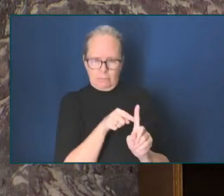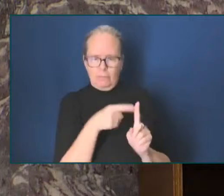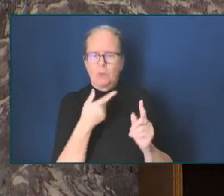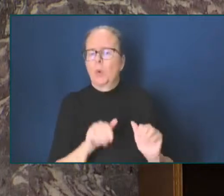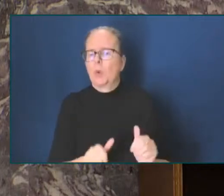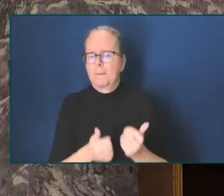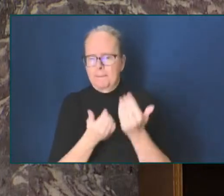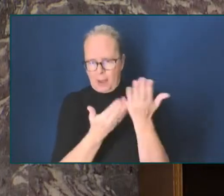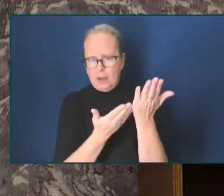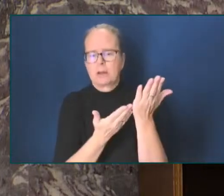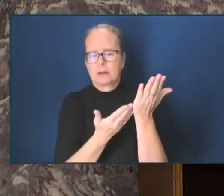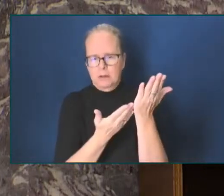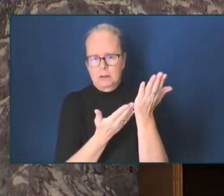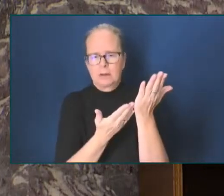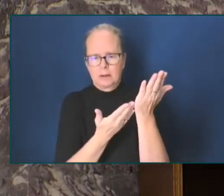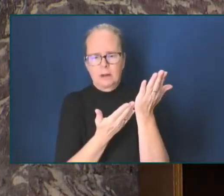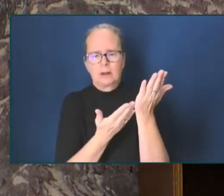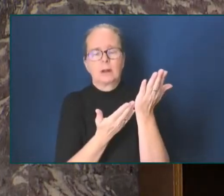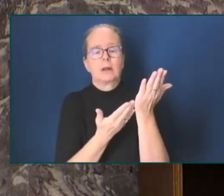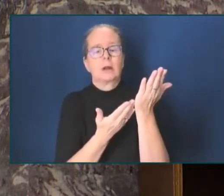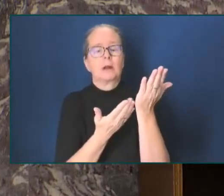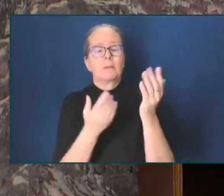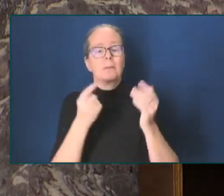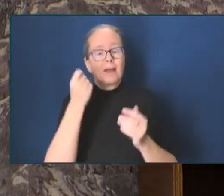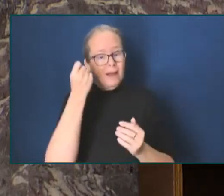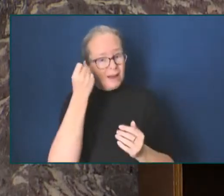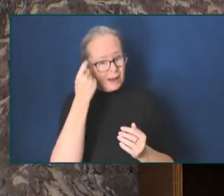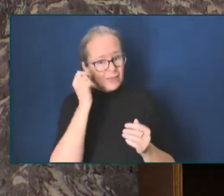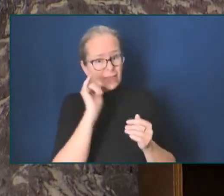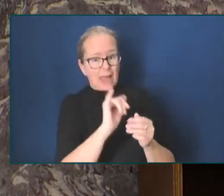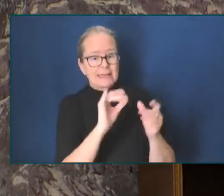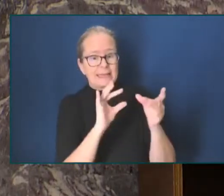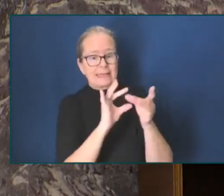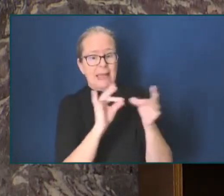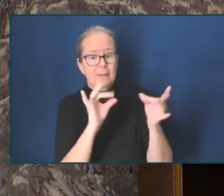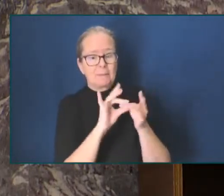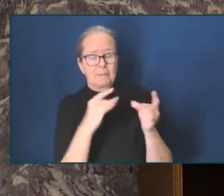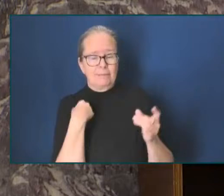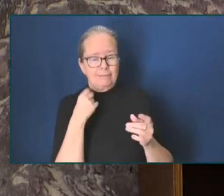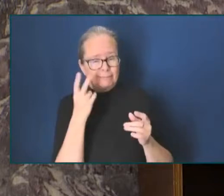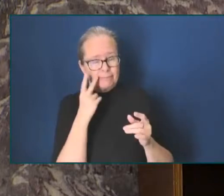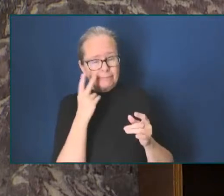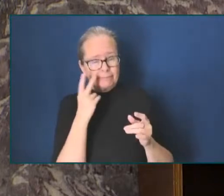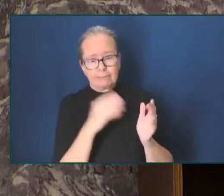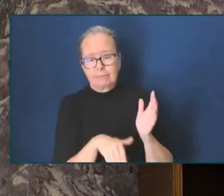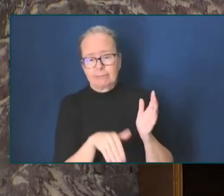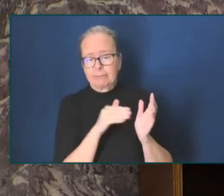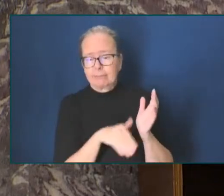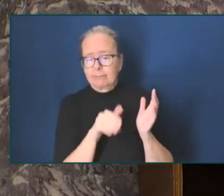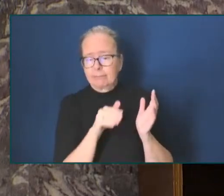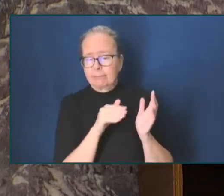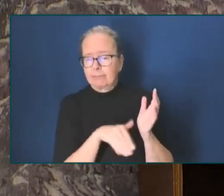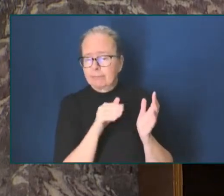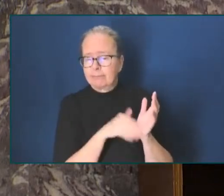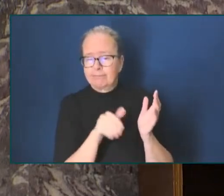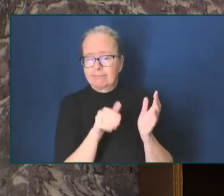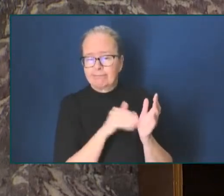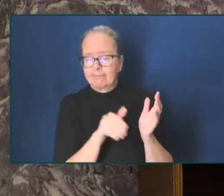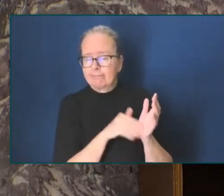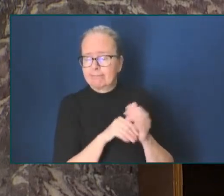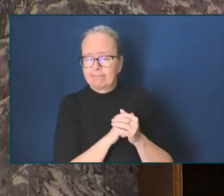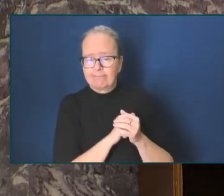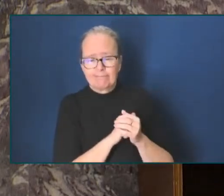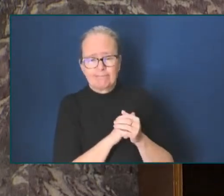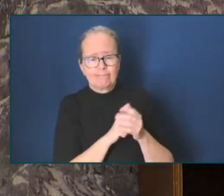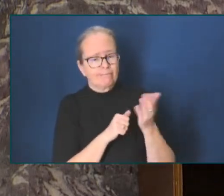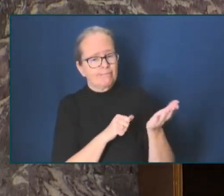this is a statement that the Minister has made before on multiple occasions. I have the privilege of being a member of a select standing